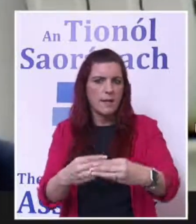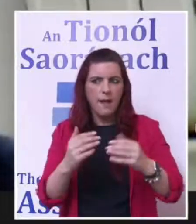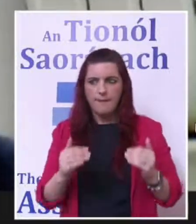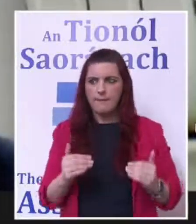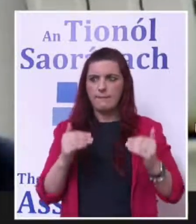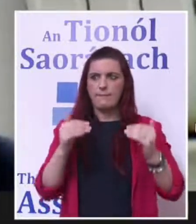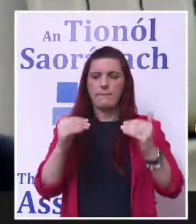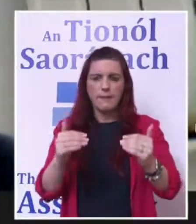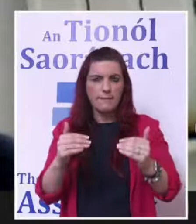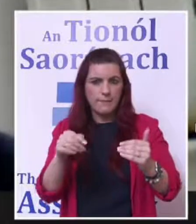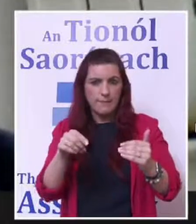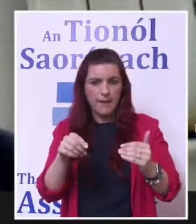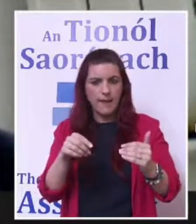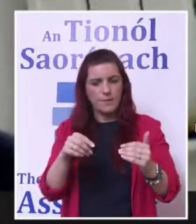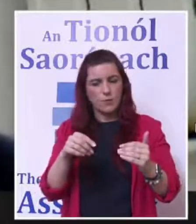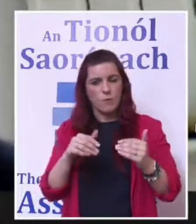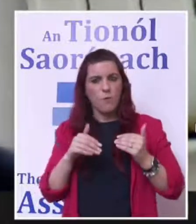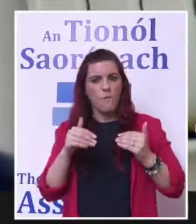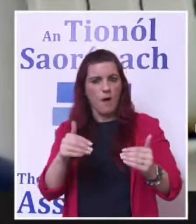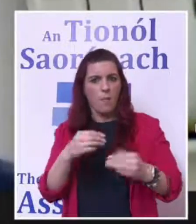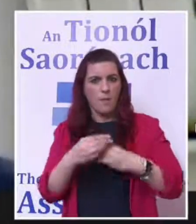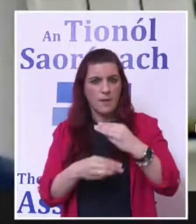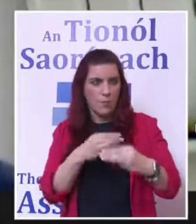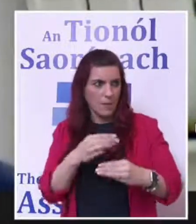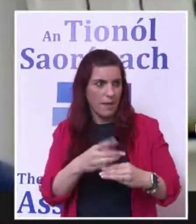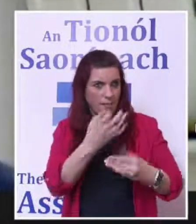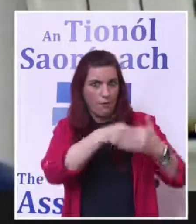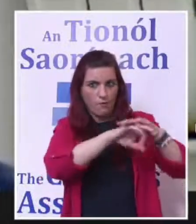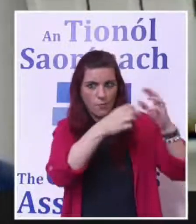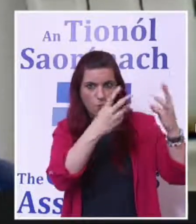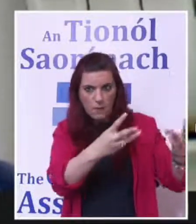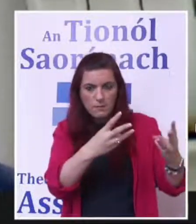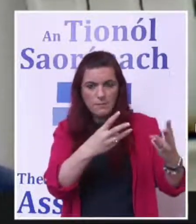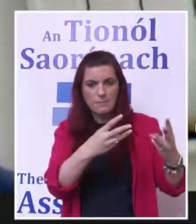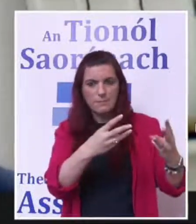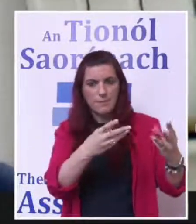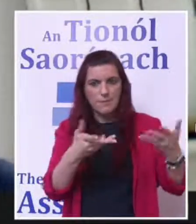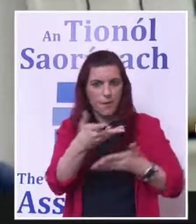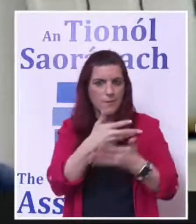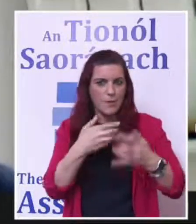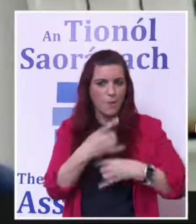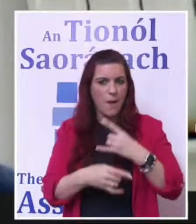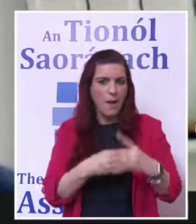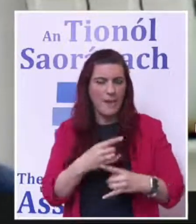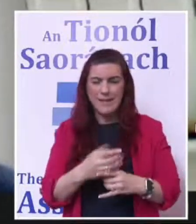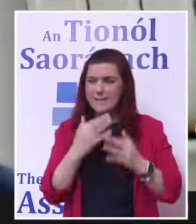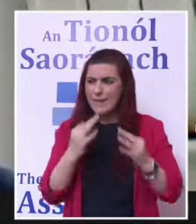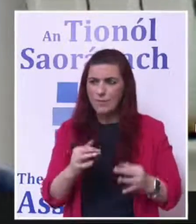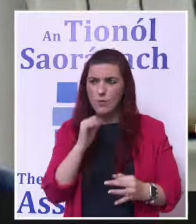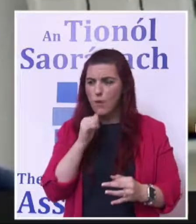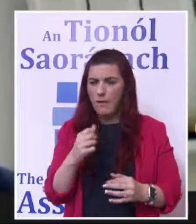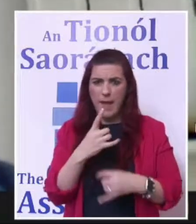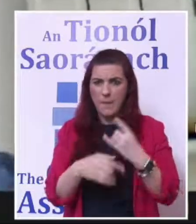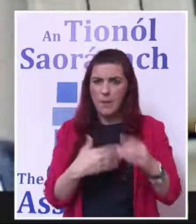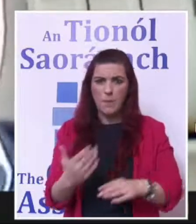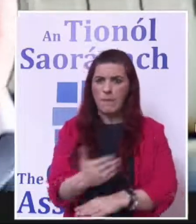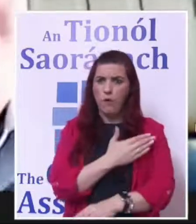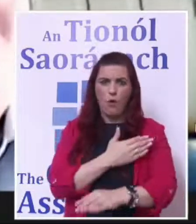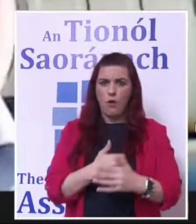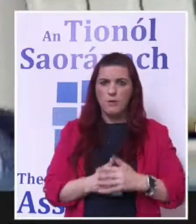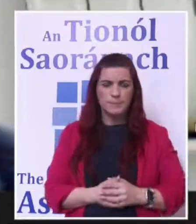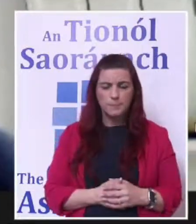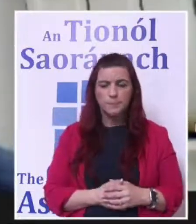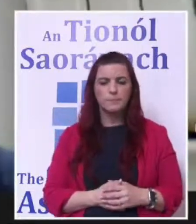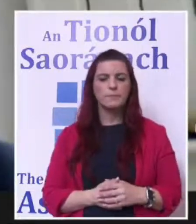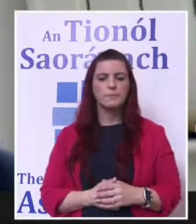successfully. And for that reason, I'm particularly hopeful, because it certainly wouldn't have happened in previous iterations of reform that I was involved in here in